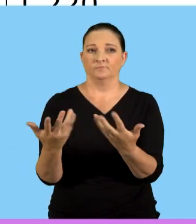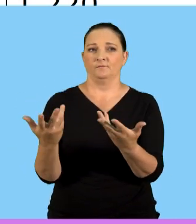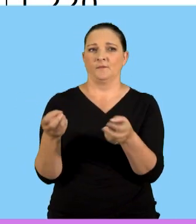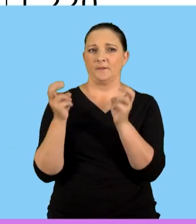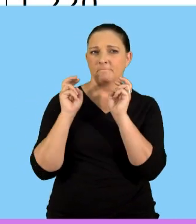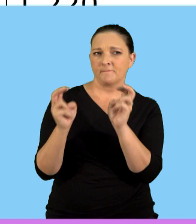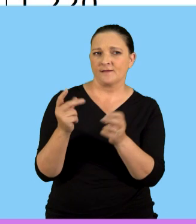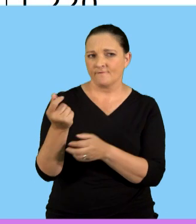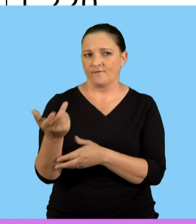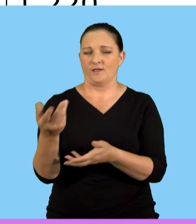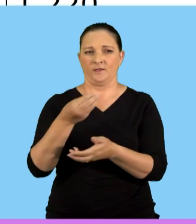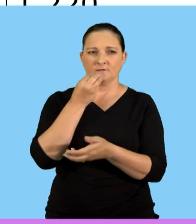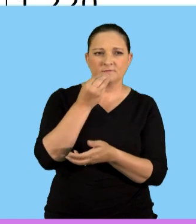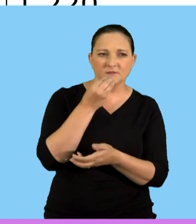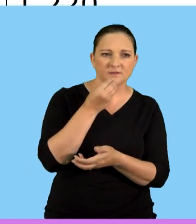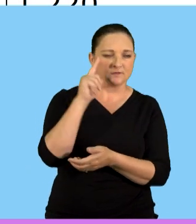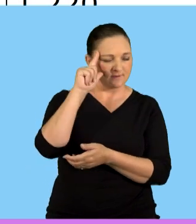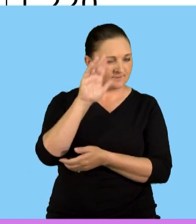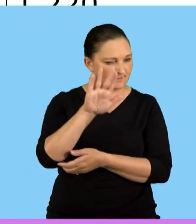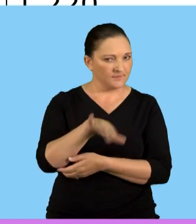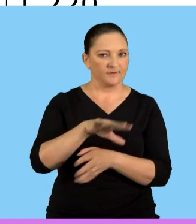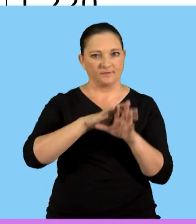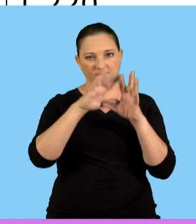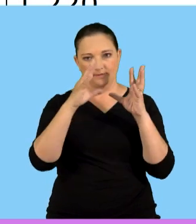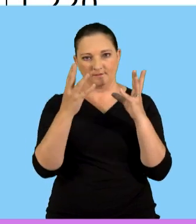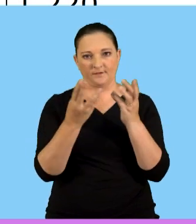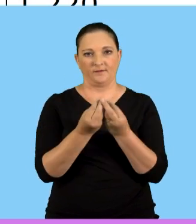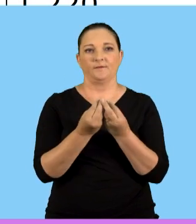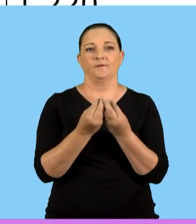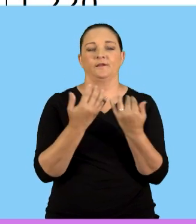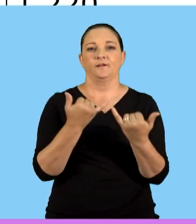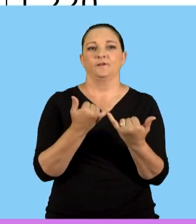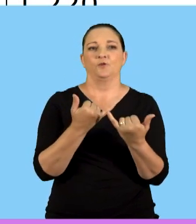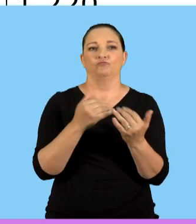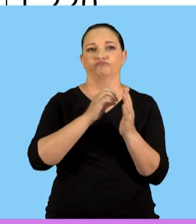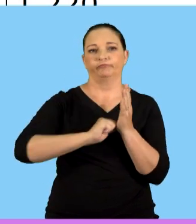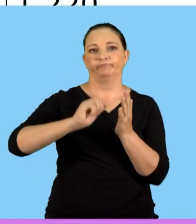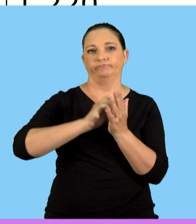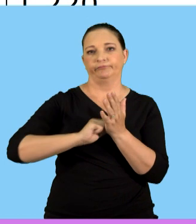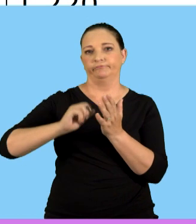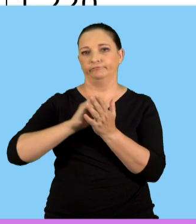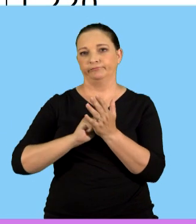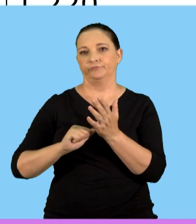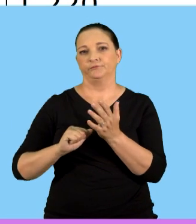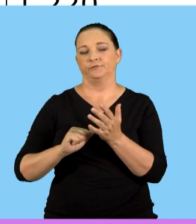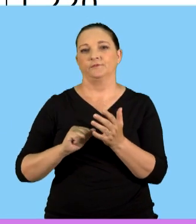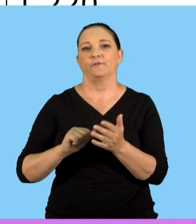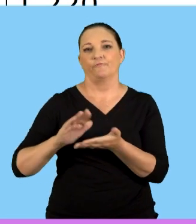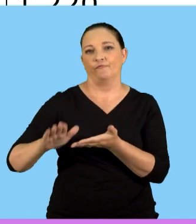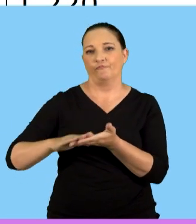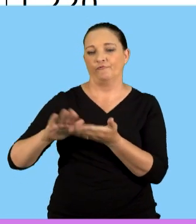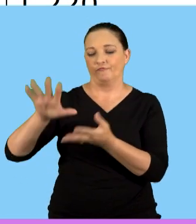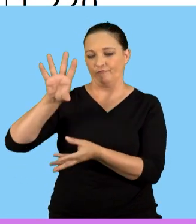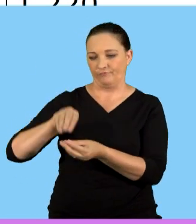was bus fare, there were meals and accommodation, and all of that ate away or got taken away from the